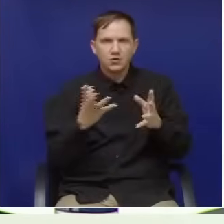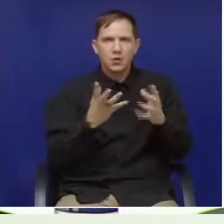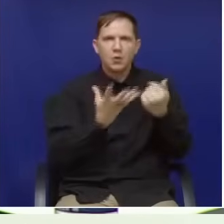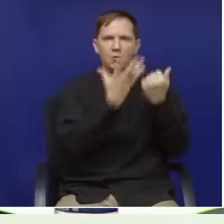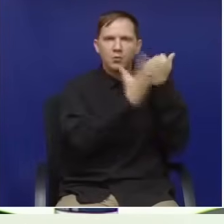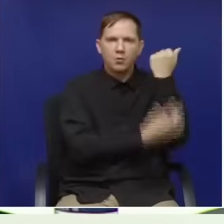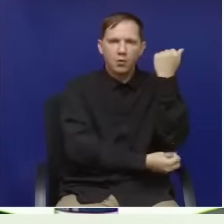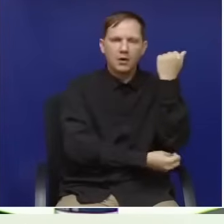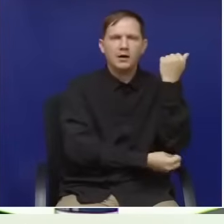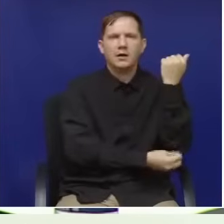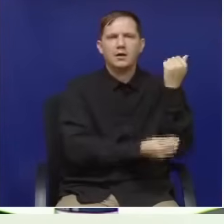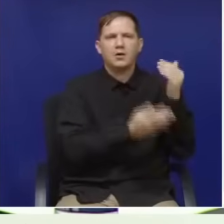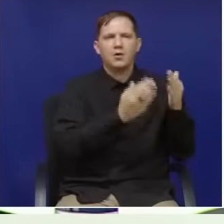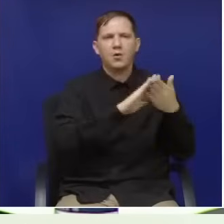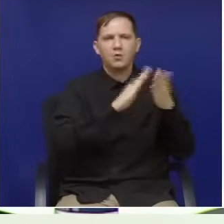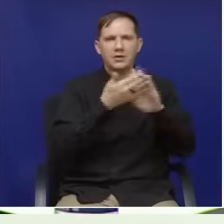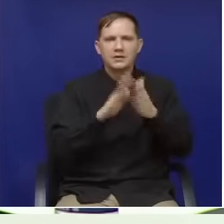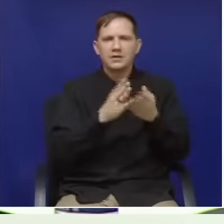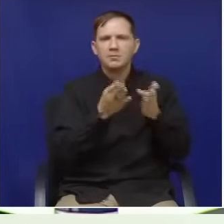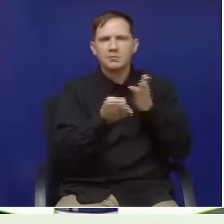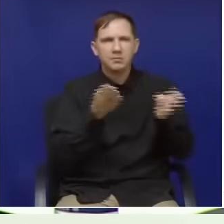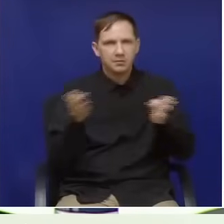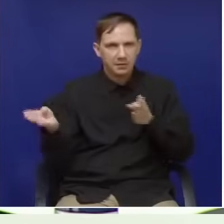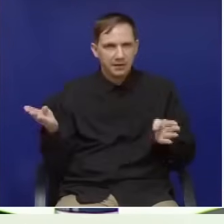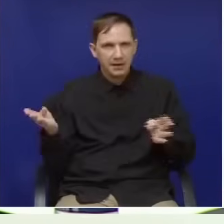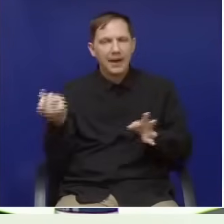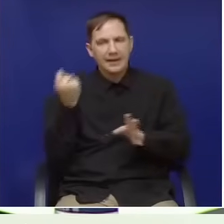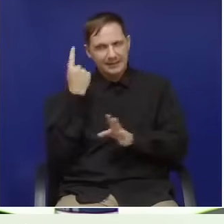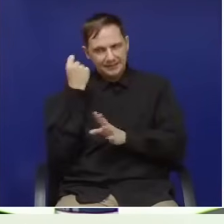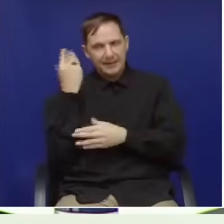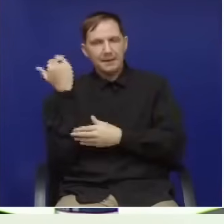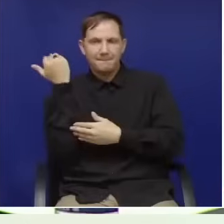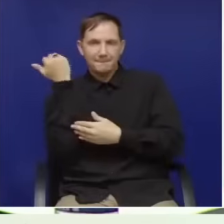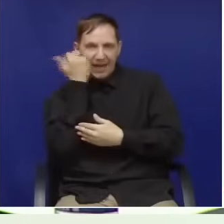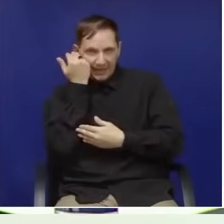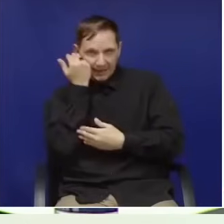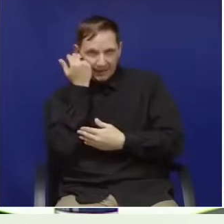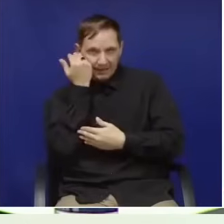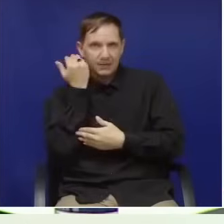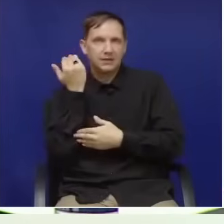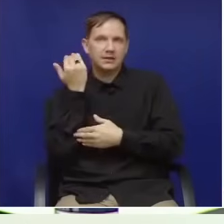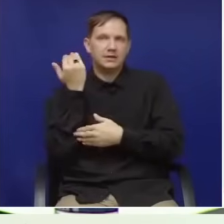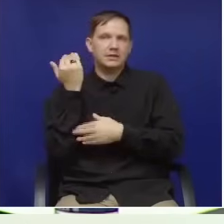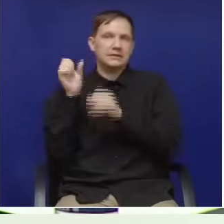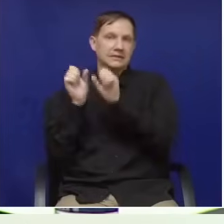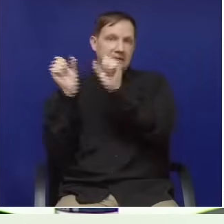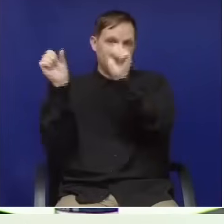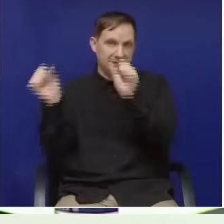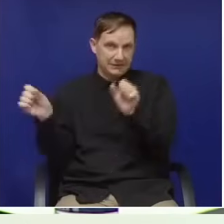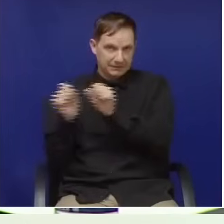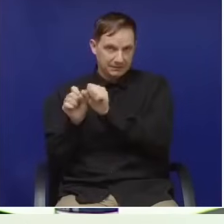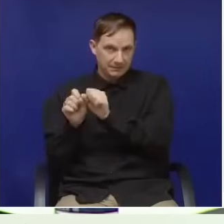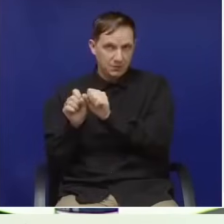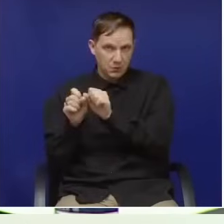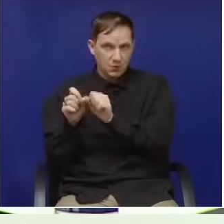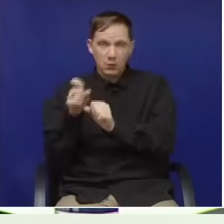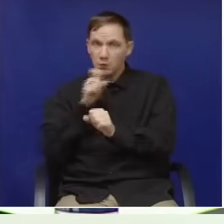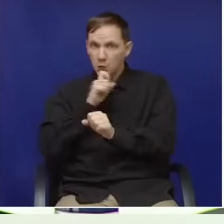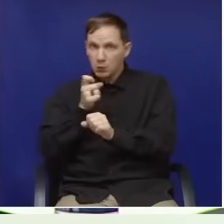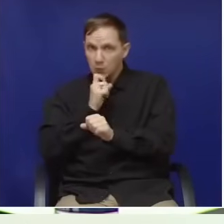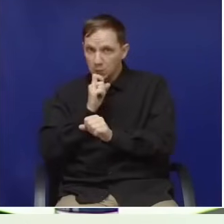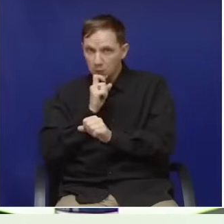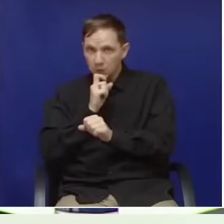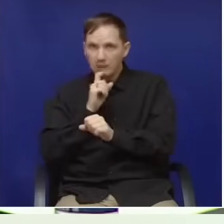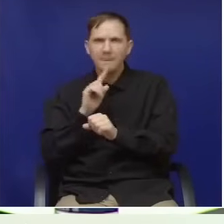communities in the country, other than the bank branches that you've alluded to as an